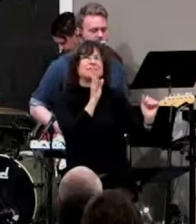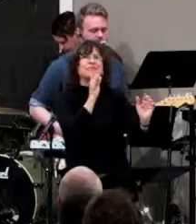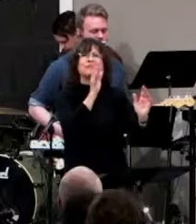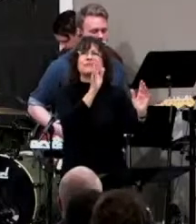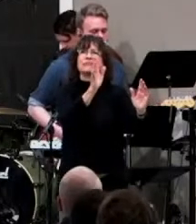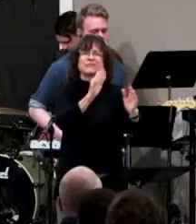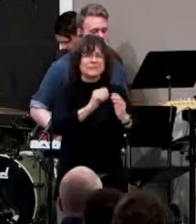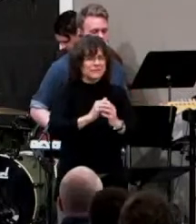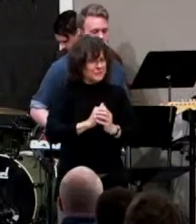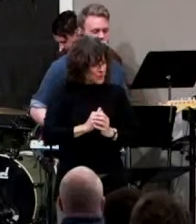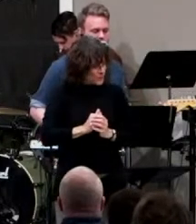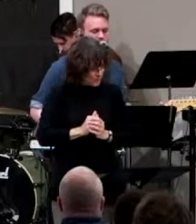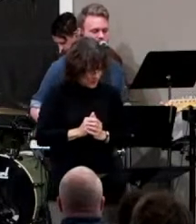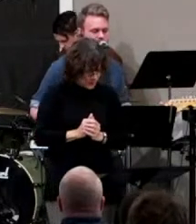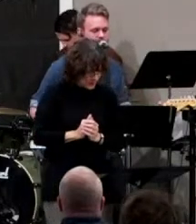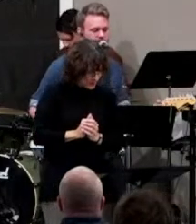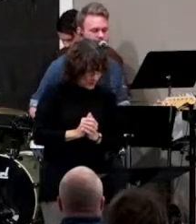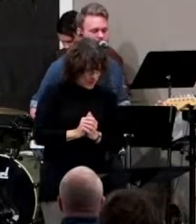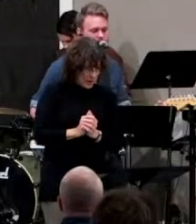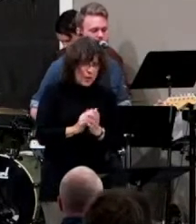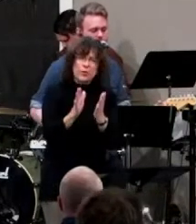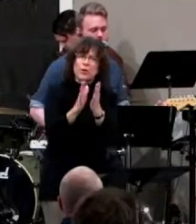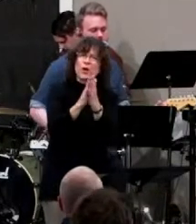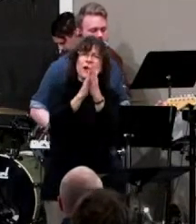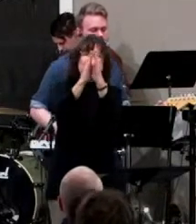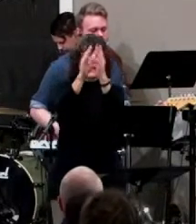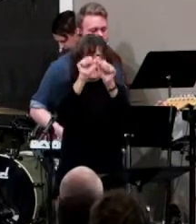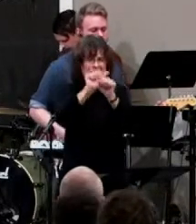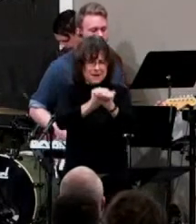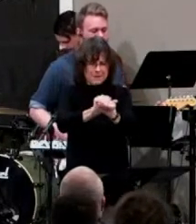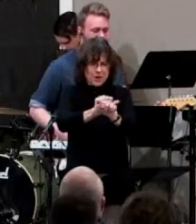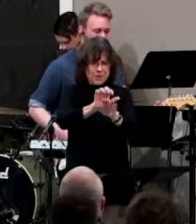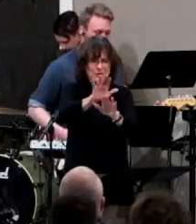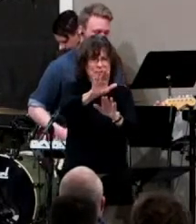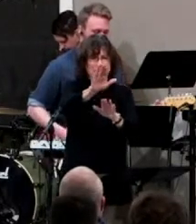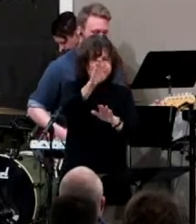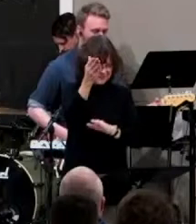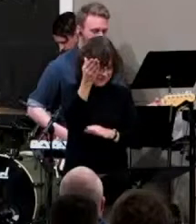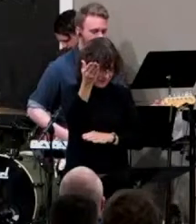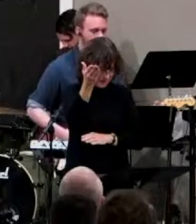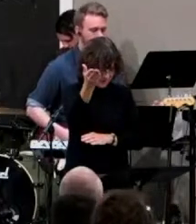above. Praise the mountain fixed upon